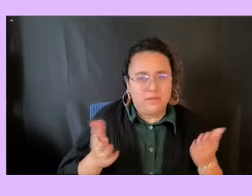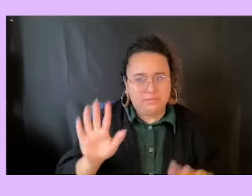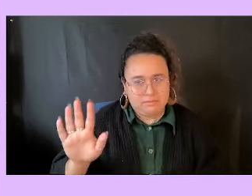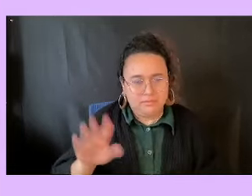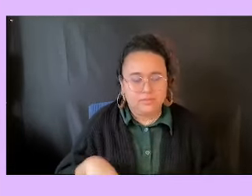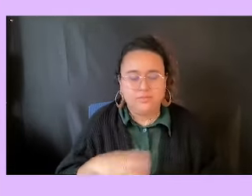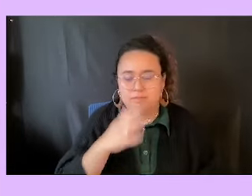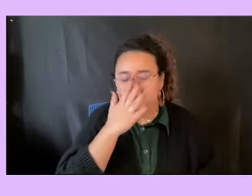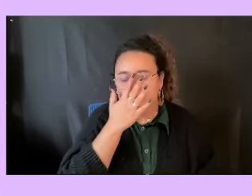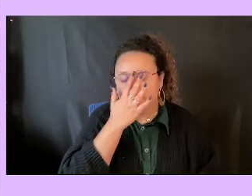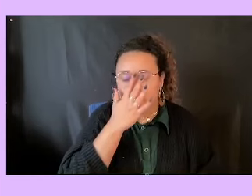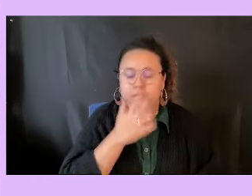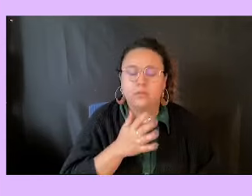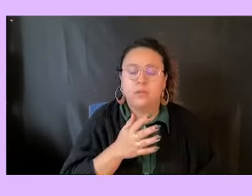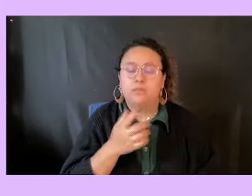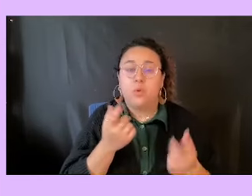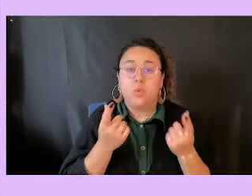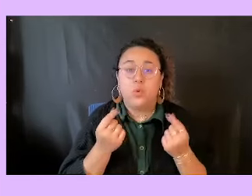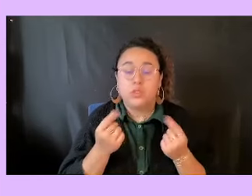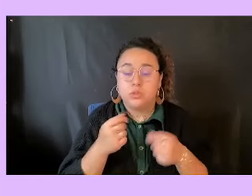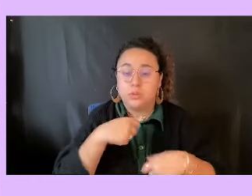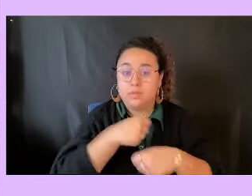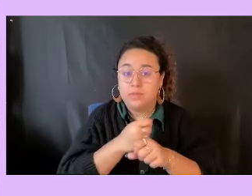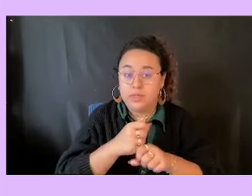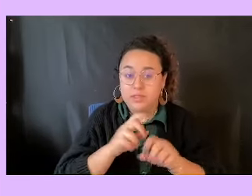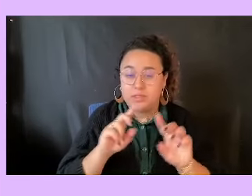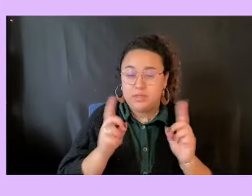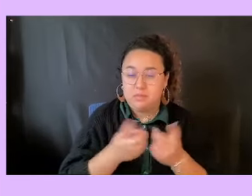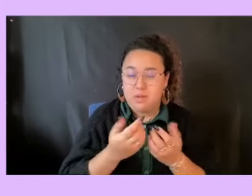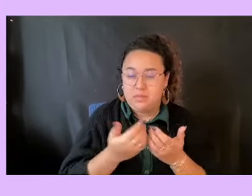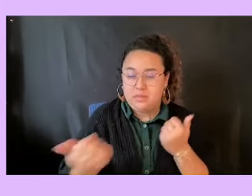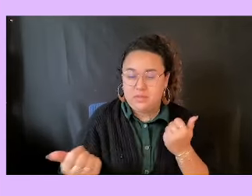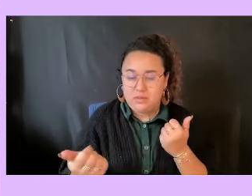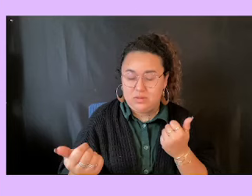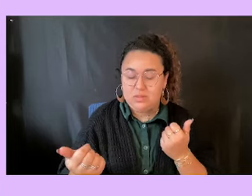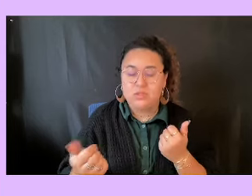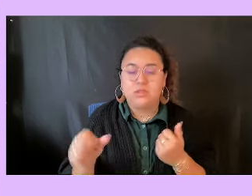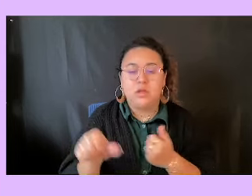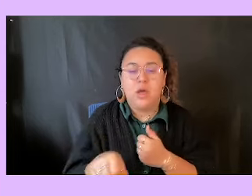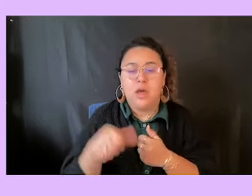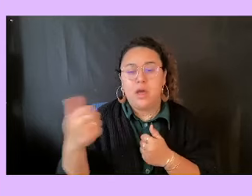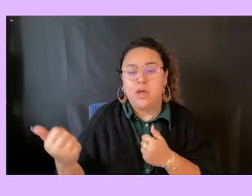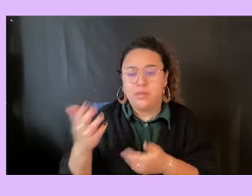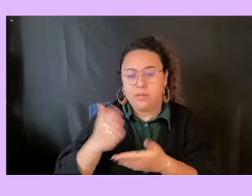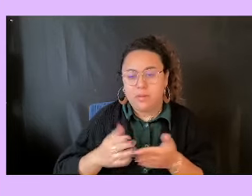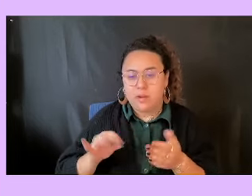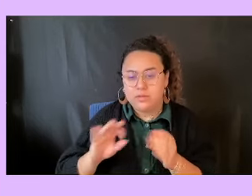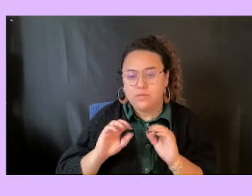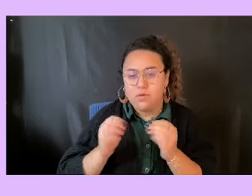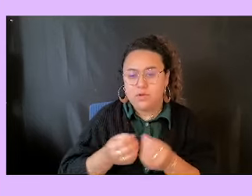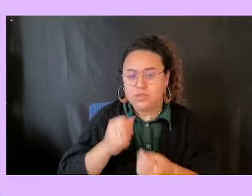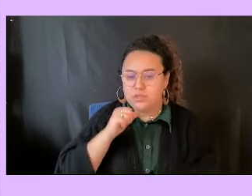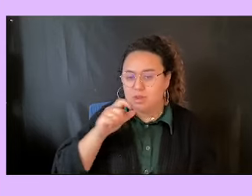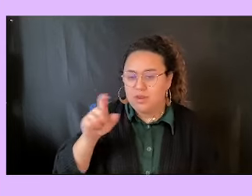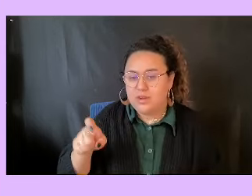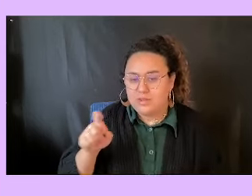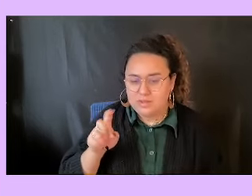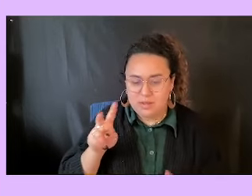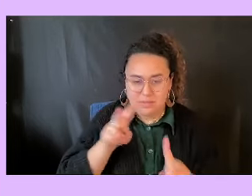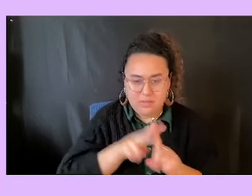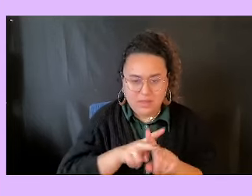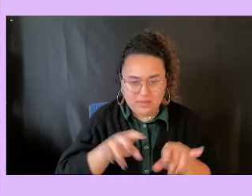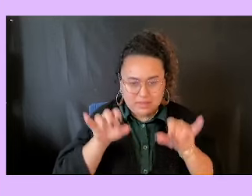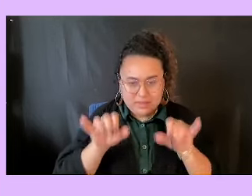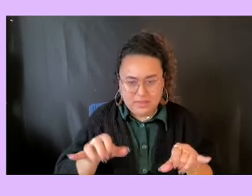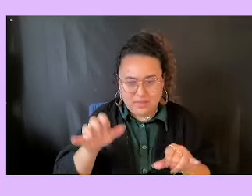it's what it does is it kind of creates this departmental segregation where the other parts of an organization aren't necessarily applying those same